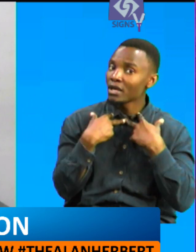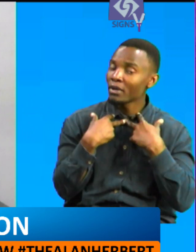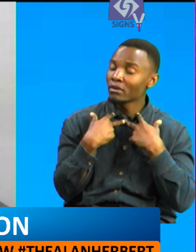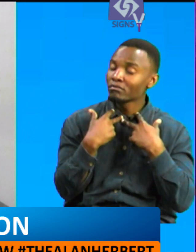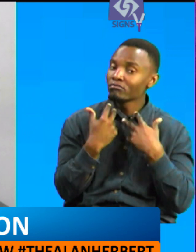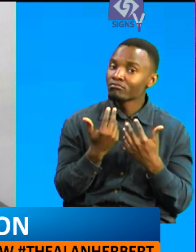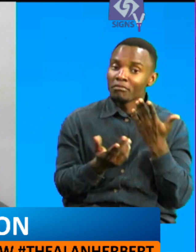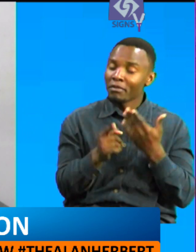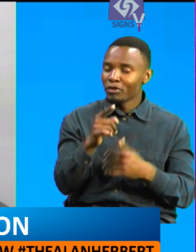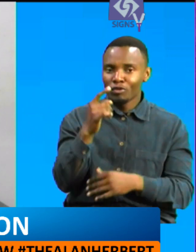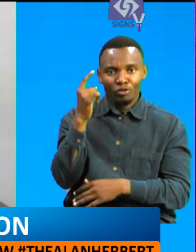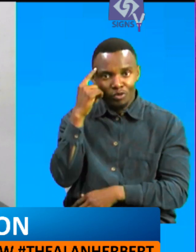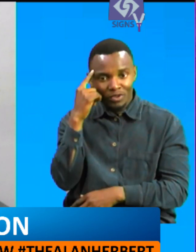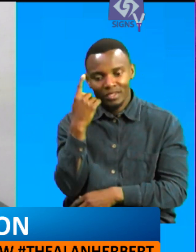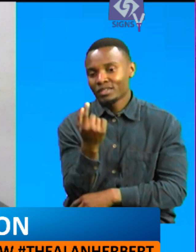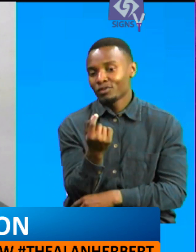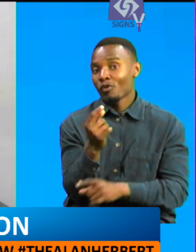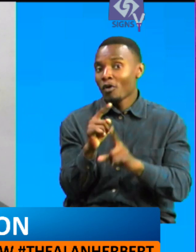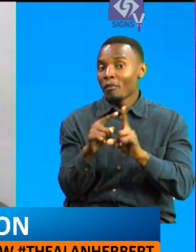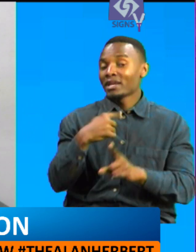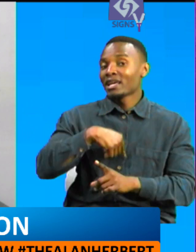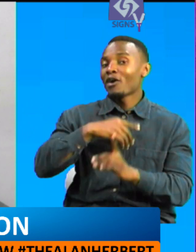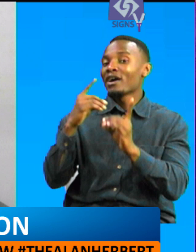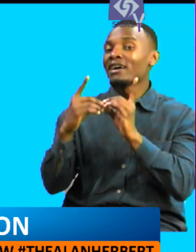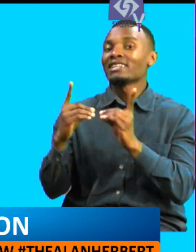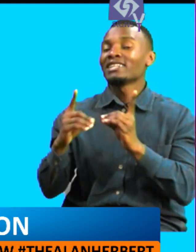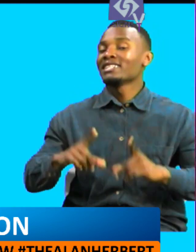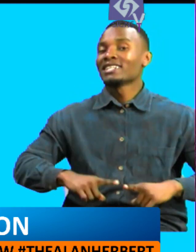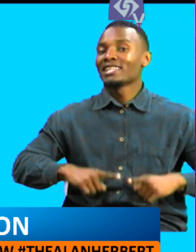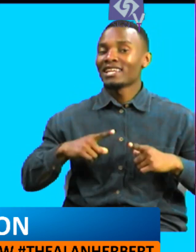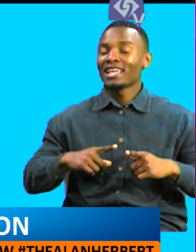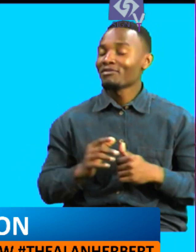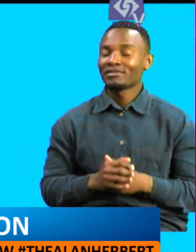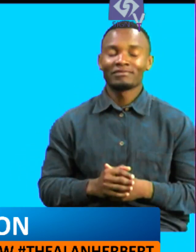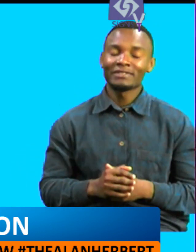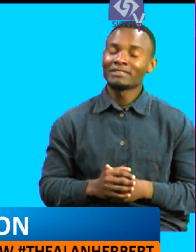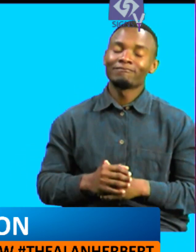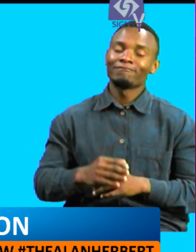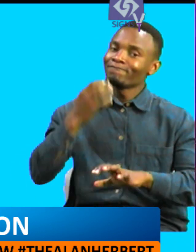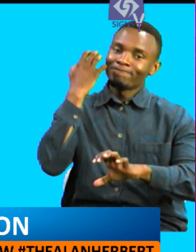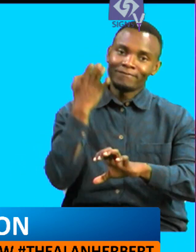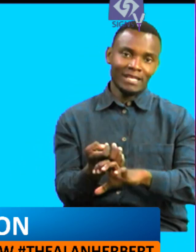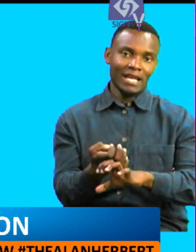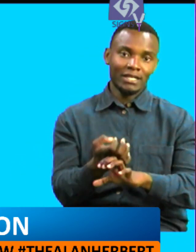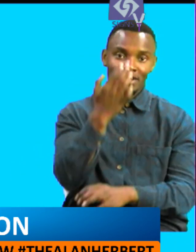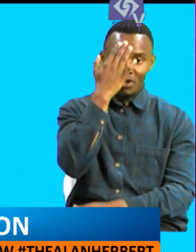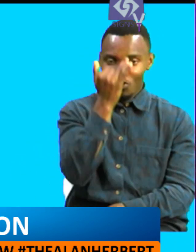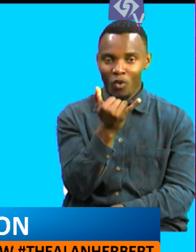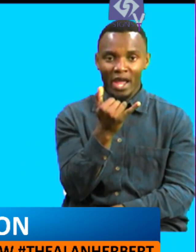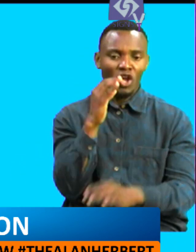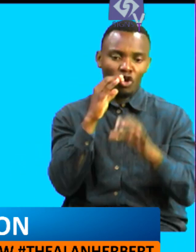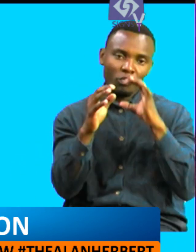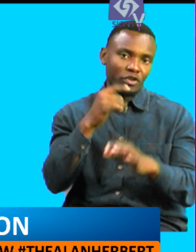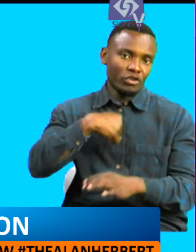this might look lightly, but our dating life is messed up because of the way